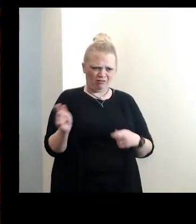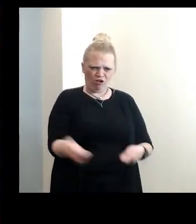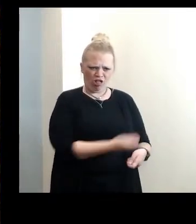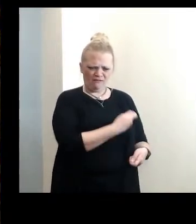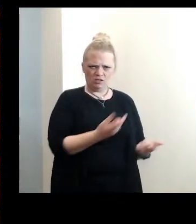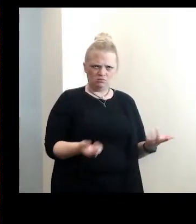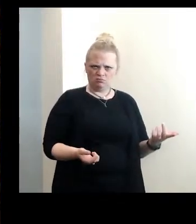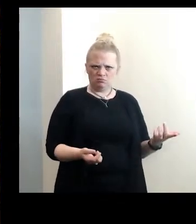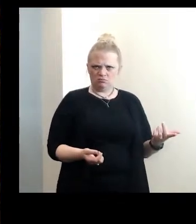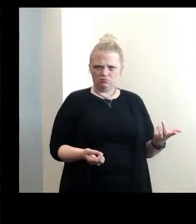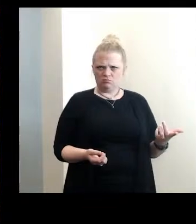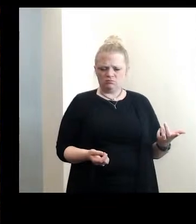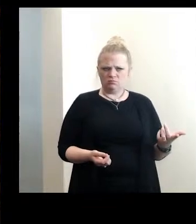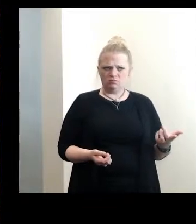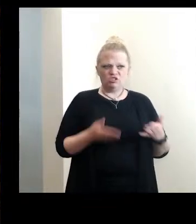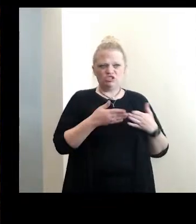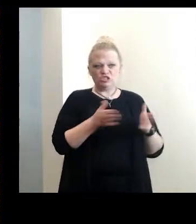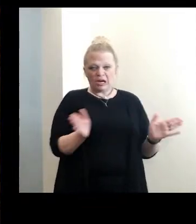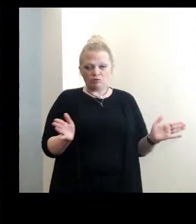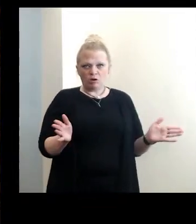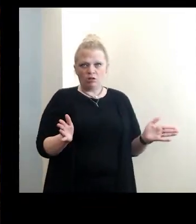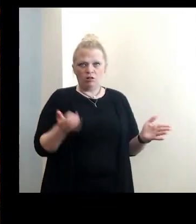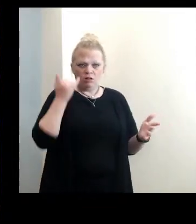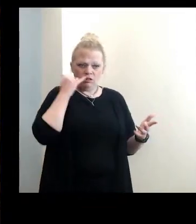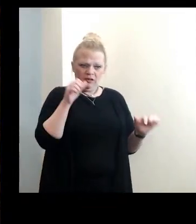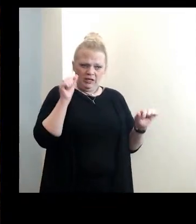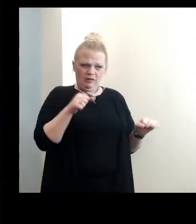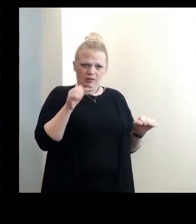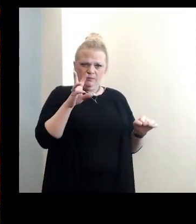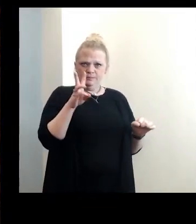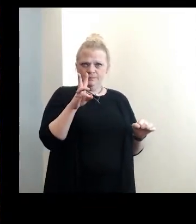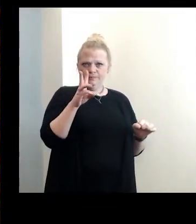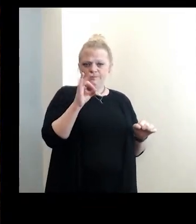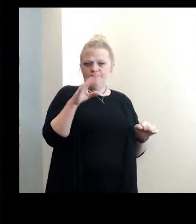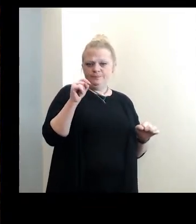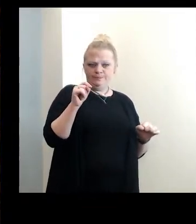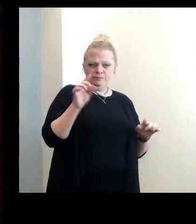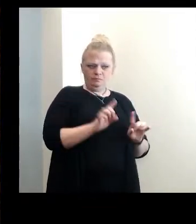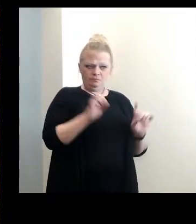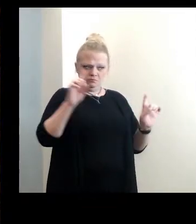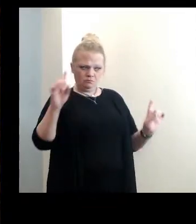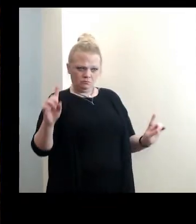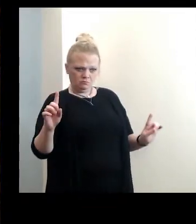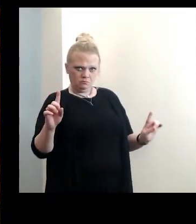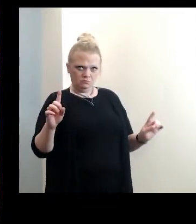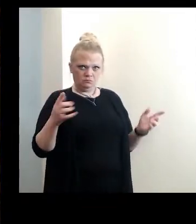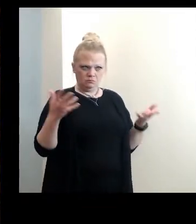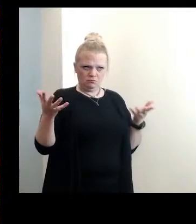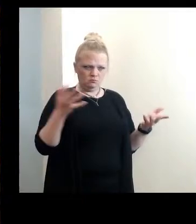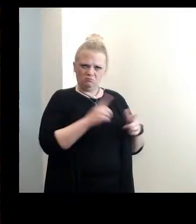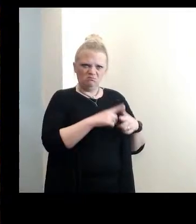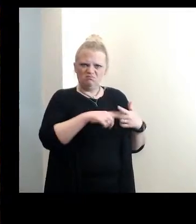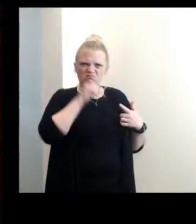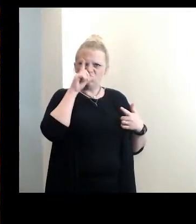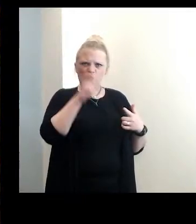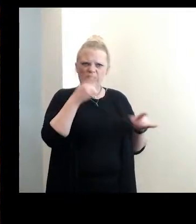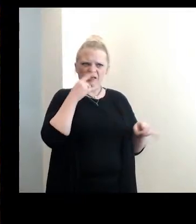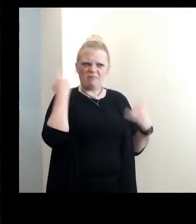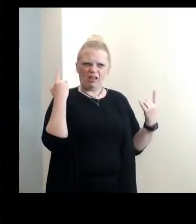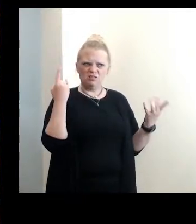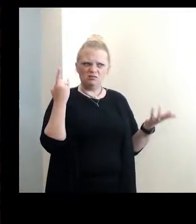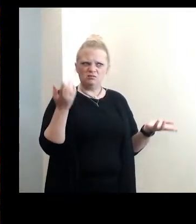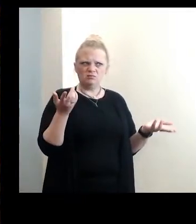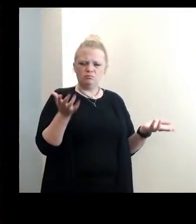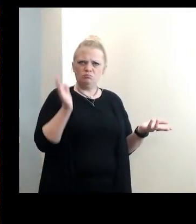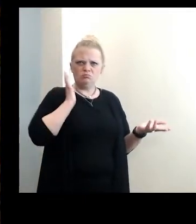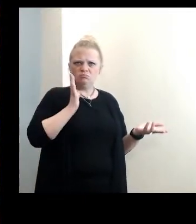all. And in general, as long as they were able to keep a 6-foot separation between the individuals, social distancing, you wouldn't have even needed to wear a